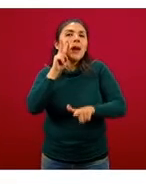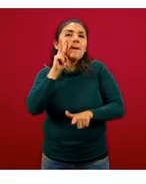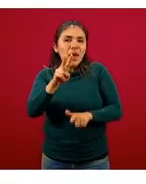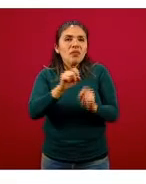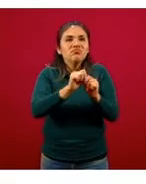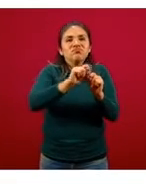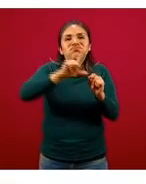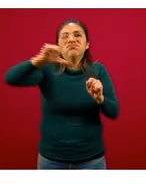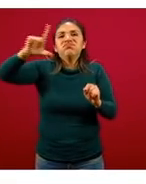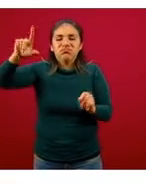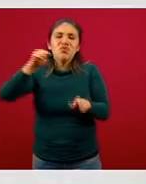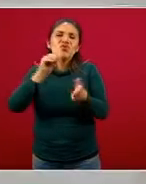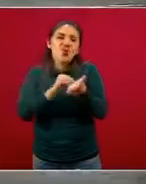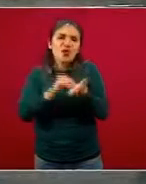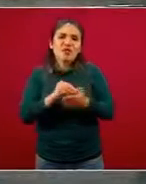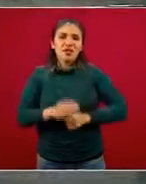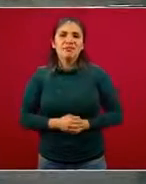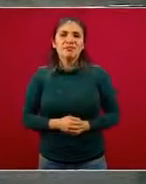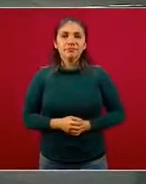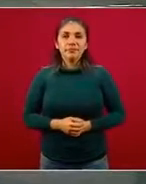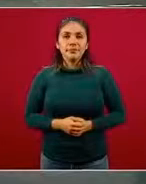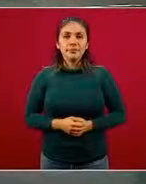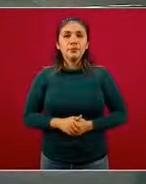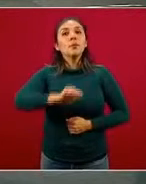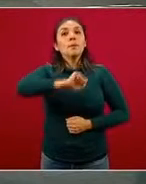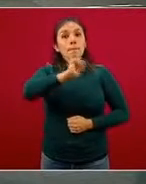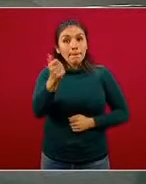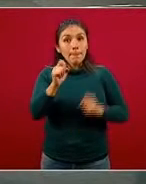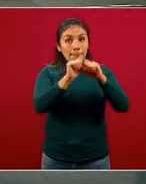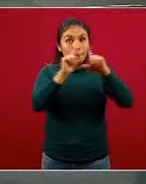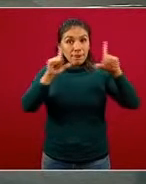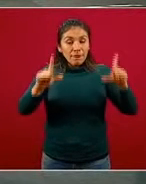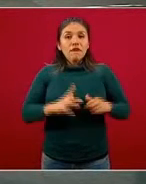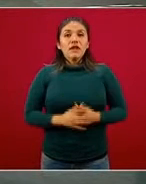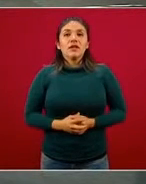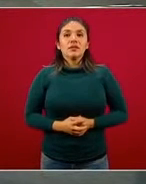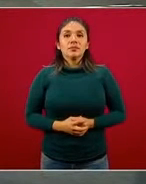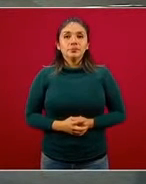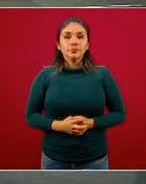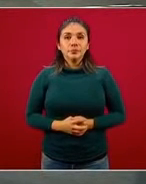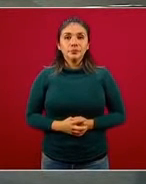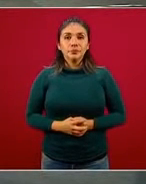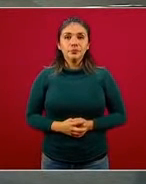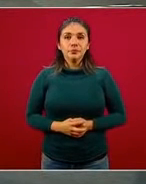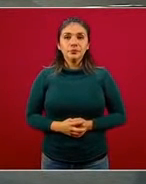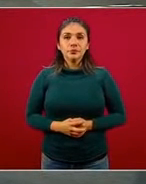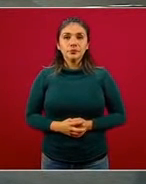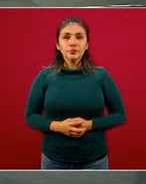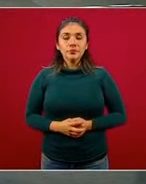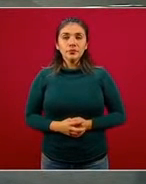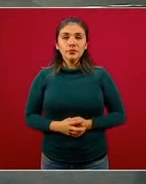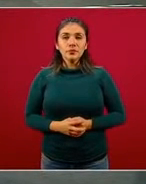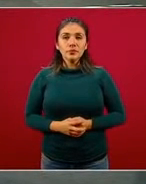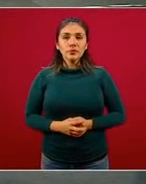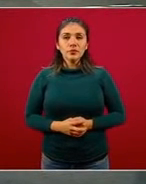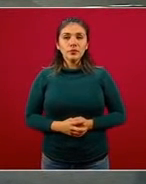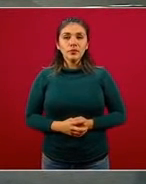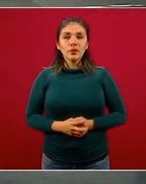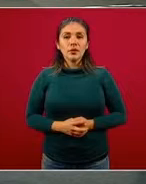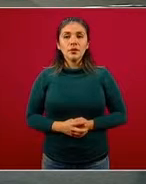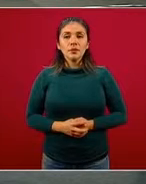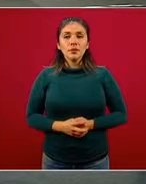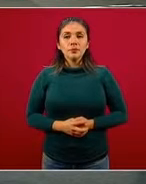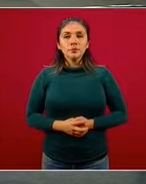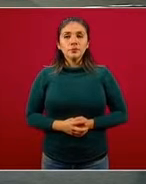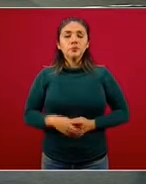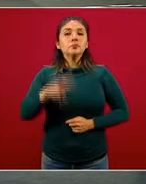incorporates the totality of data nationwide. So it is only natural that it will continue to go